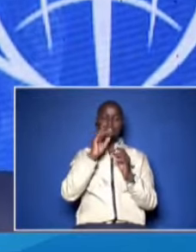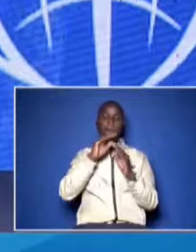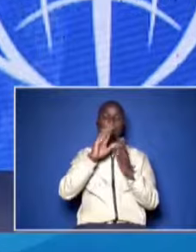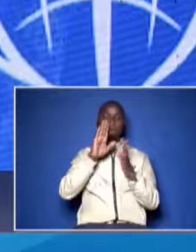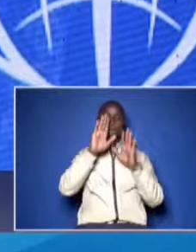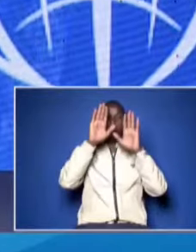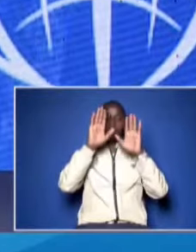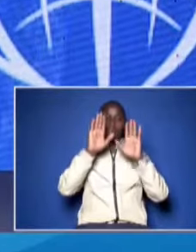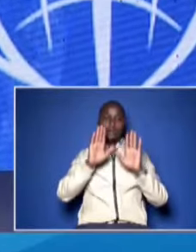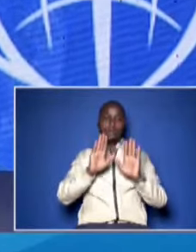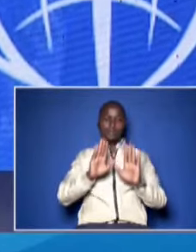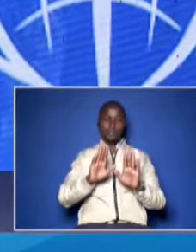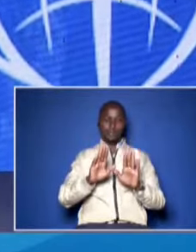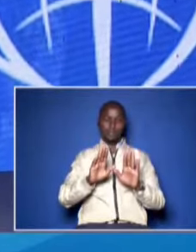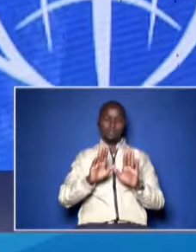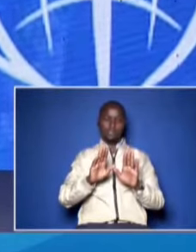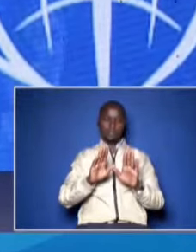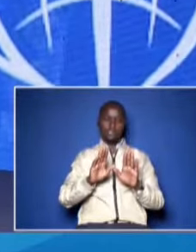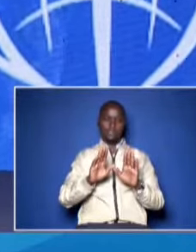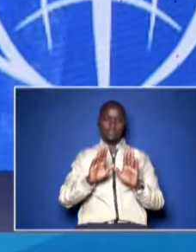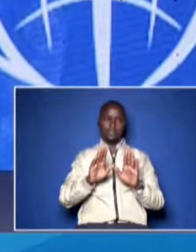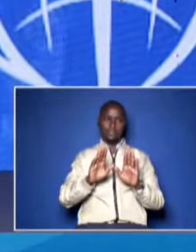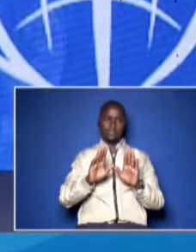course without the